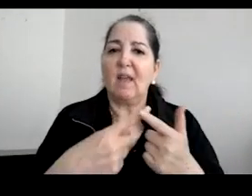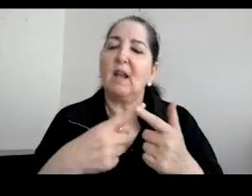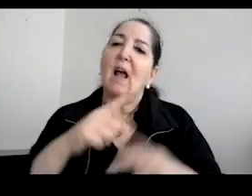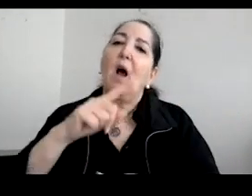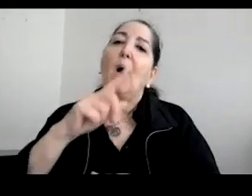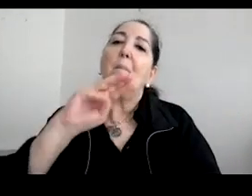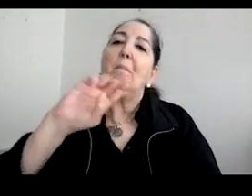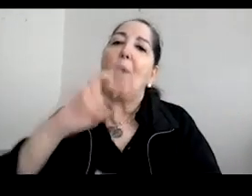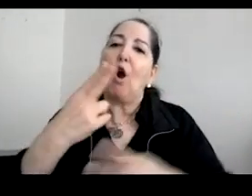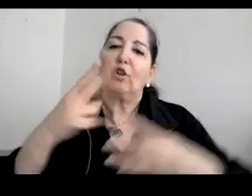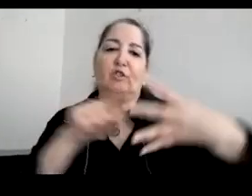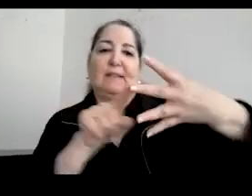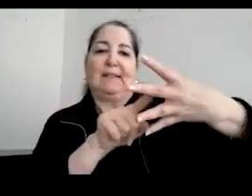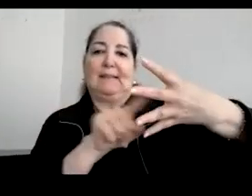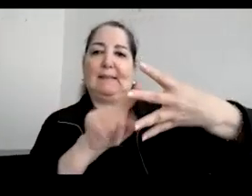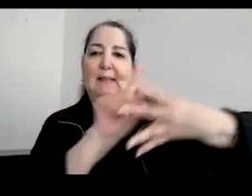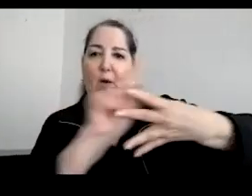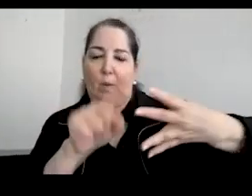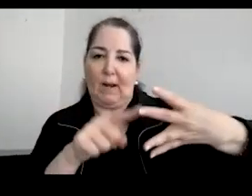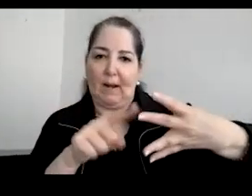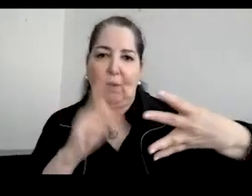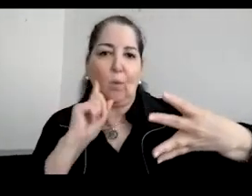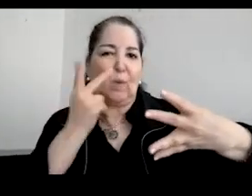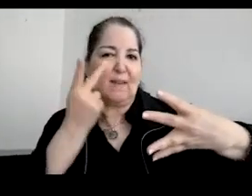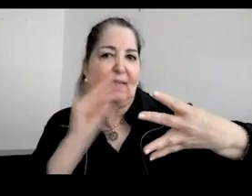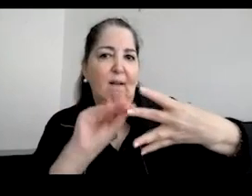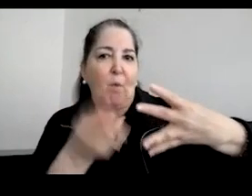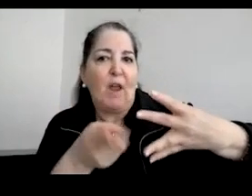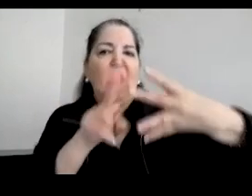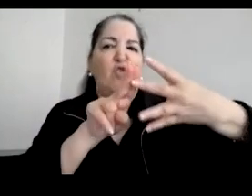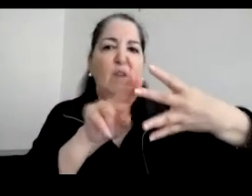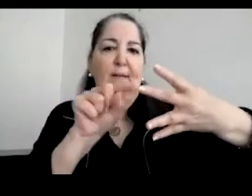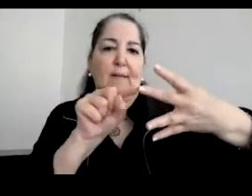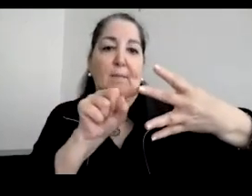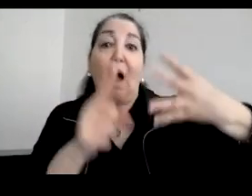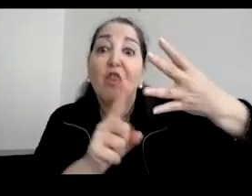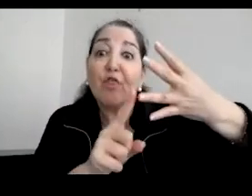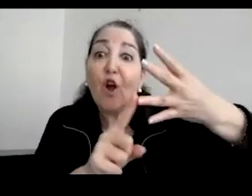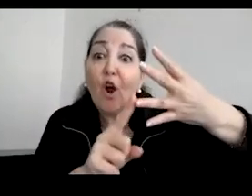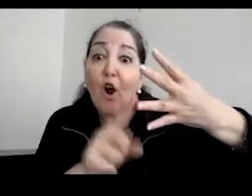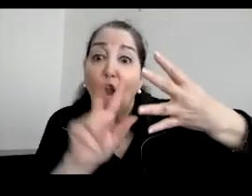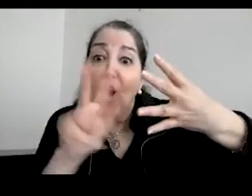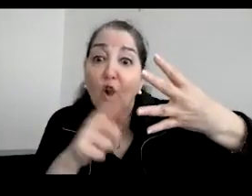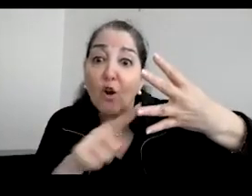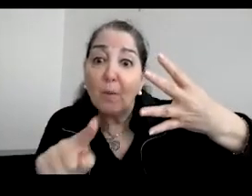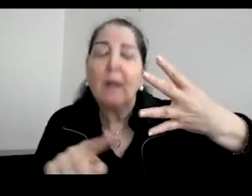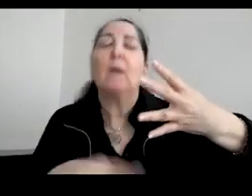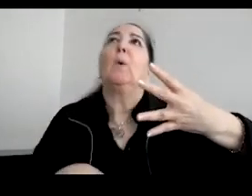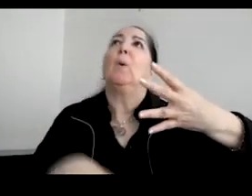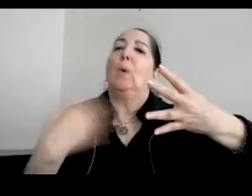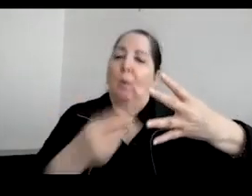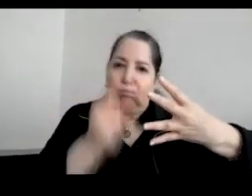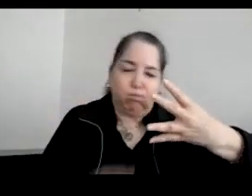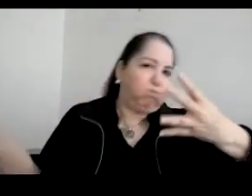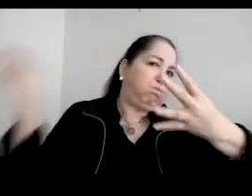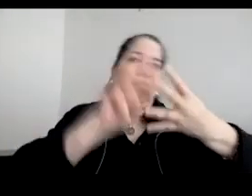March. And then in the third week of March, things just exploded. So as state and local shutdown orders